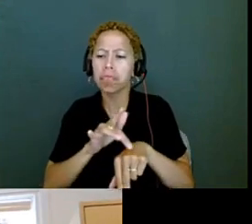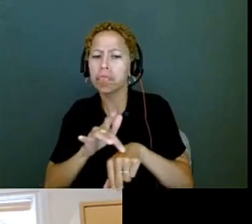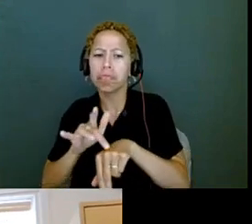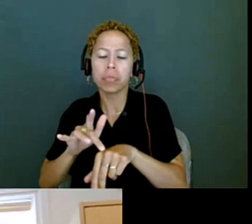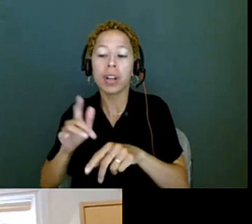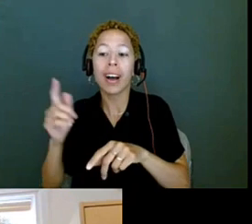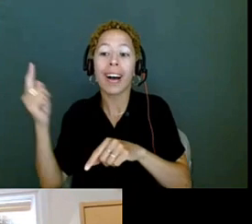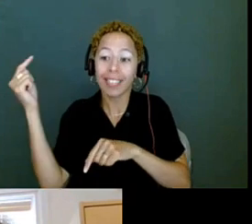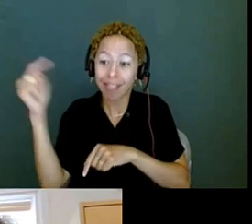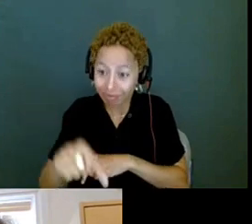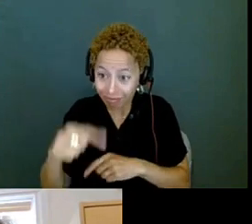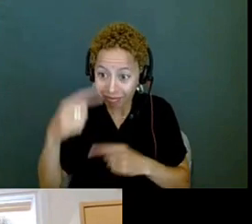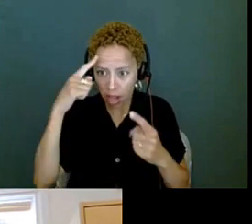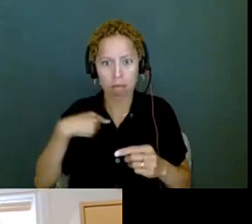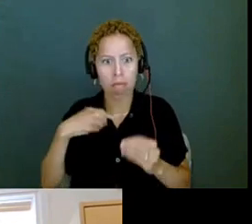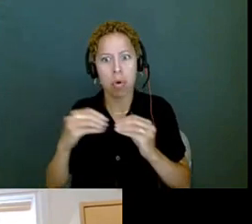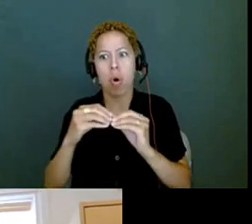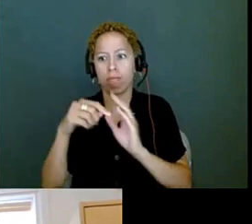so.